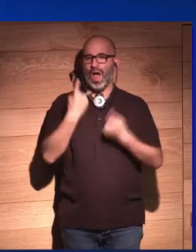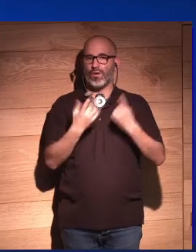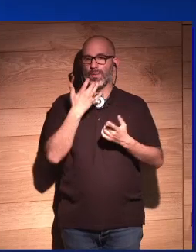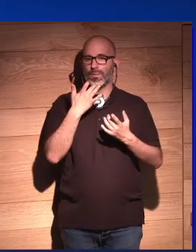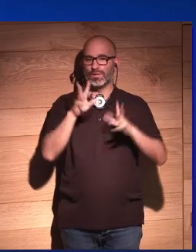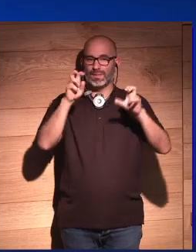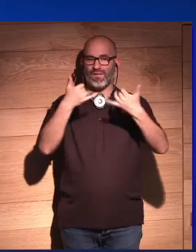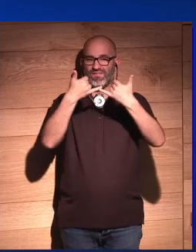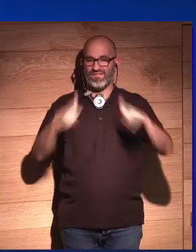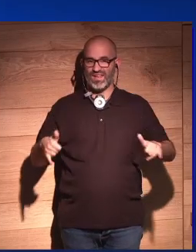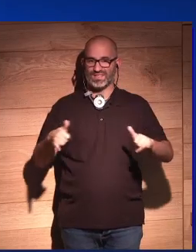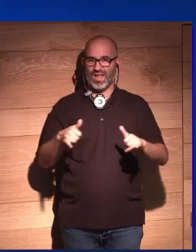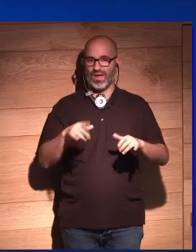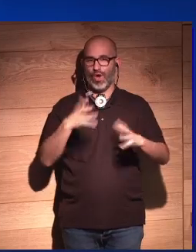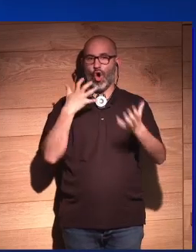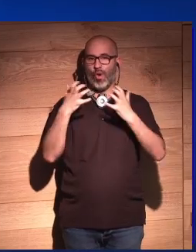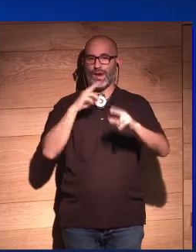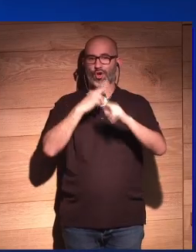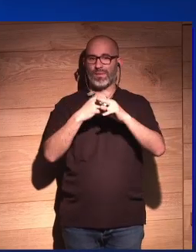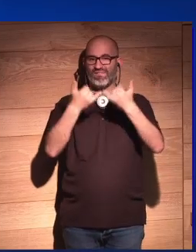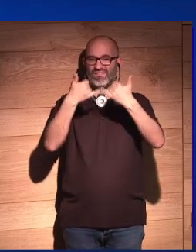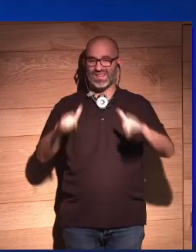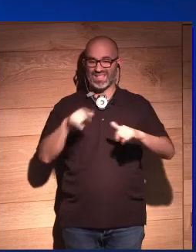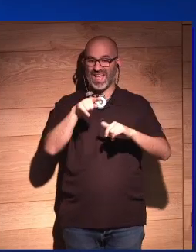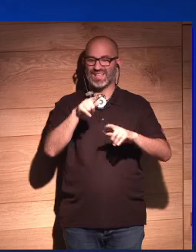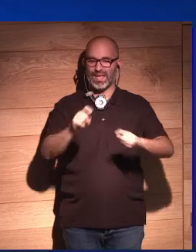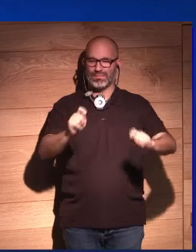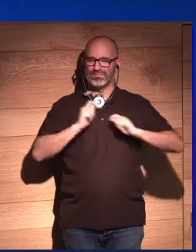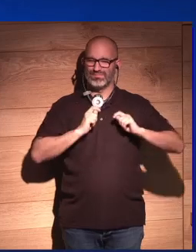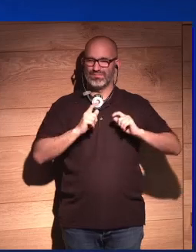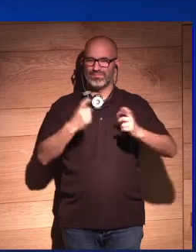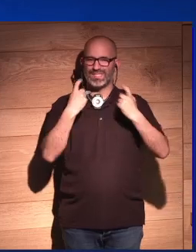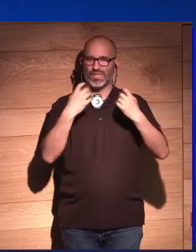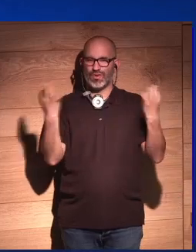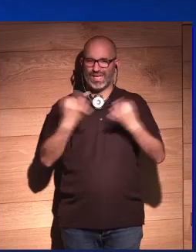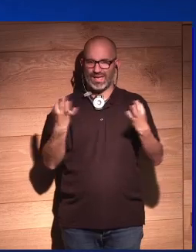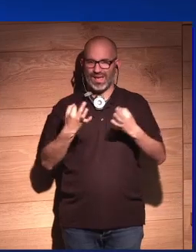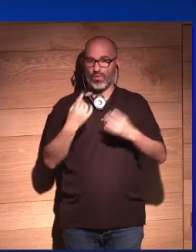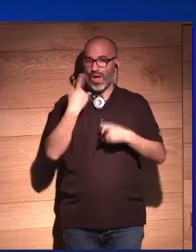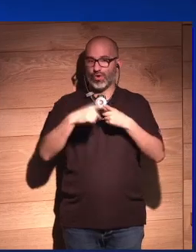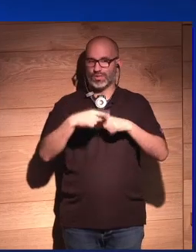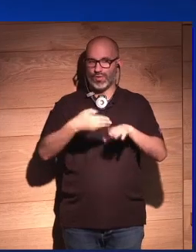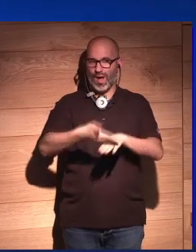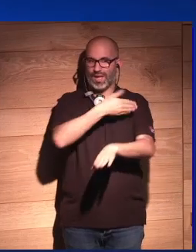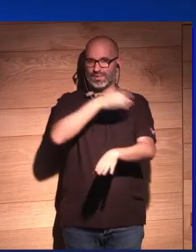piece, because that showed me something that I had no idea I didn't have, which was